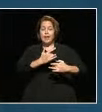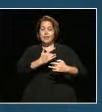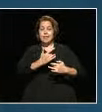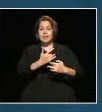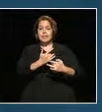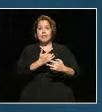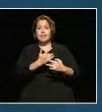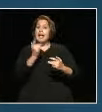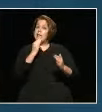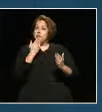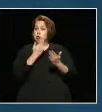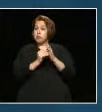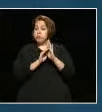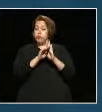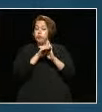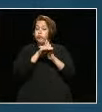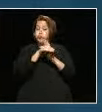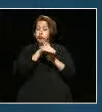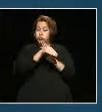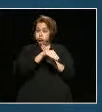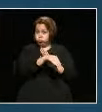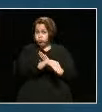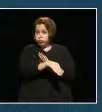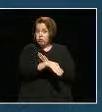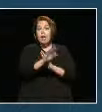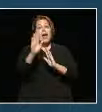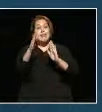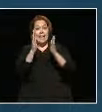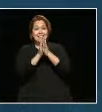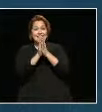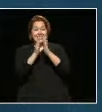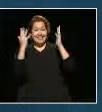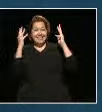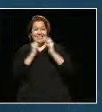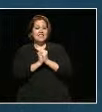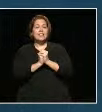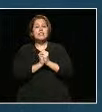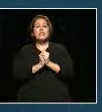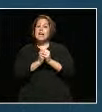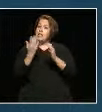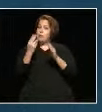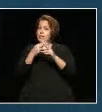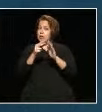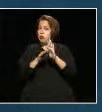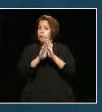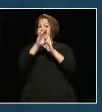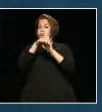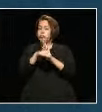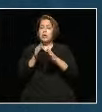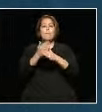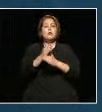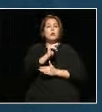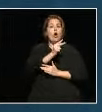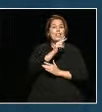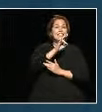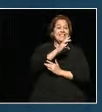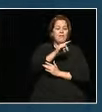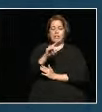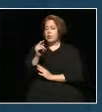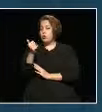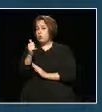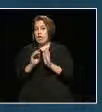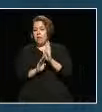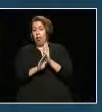cases is moving steadily downward, and that's a good thing. There was a rebound of cases between August 7th and August